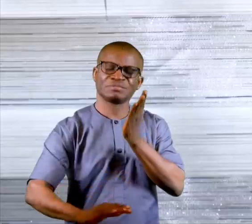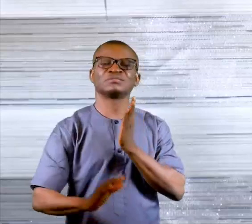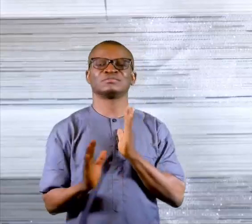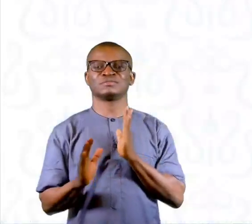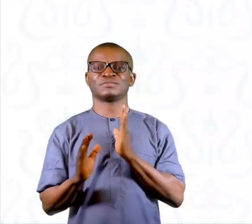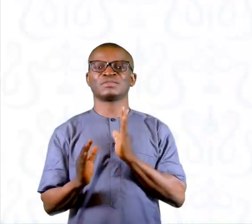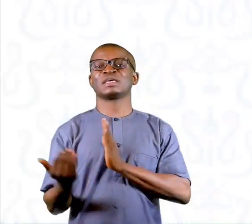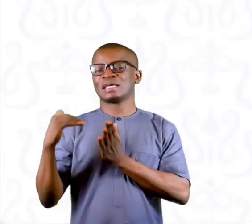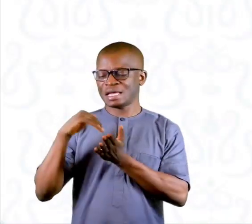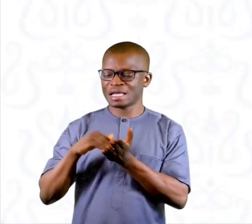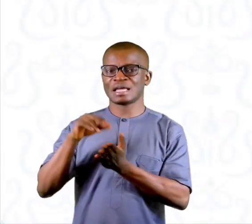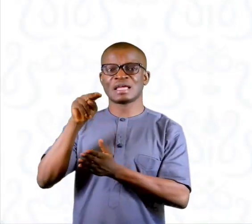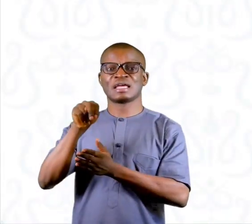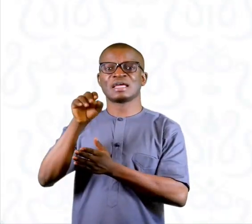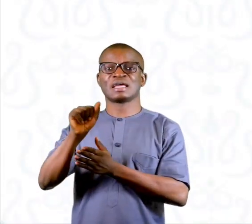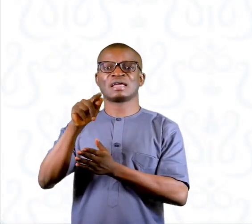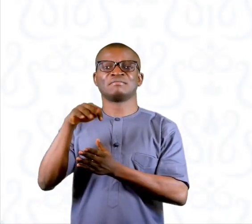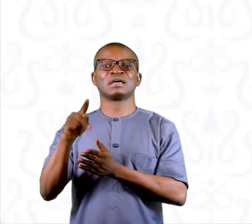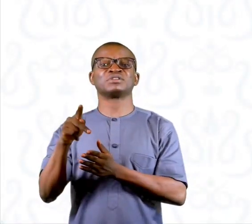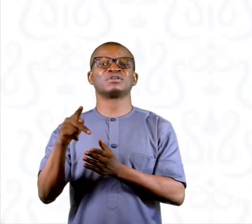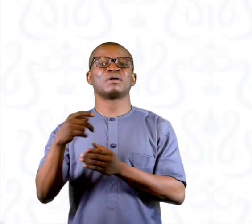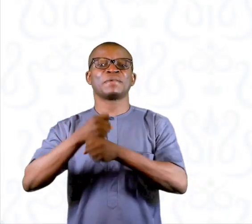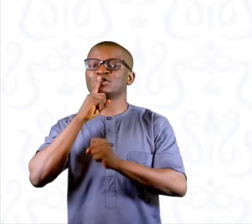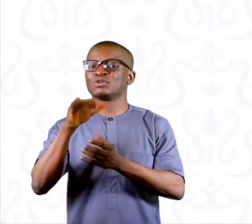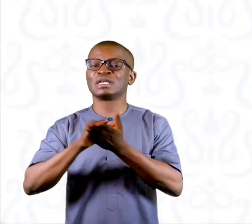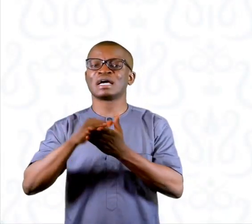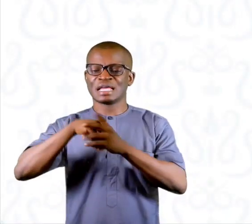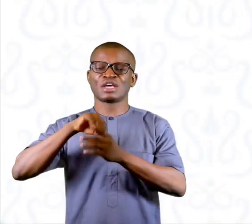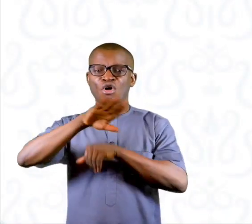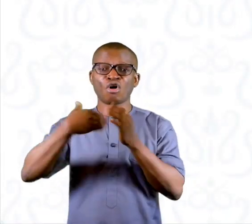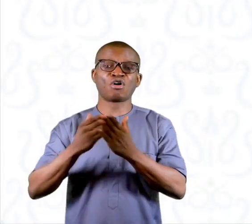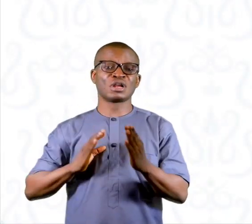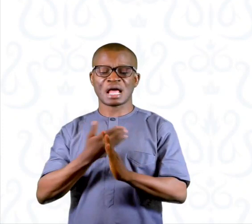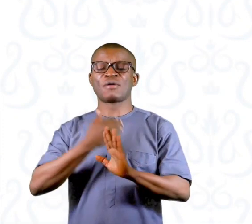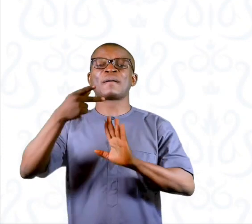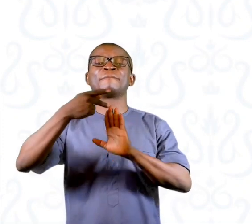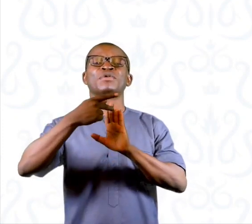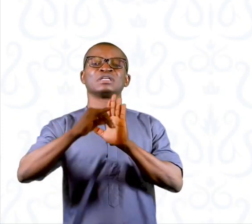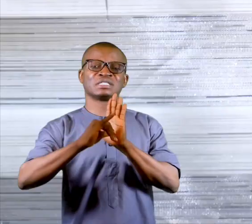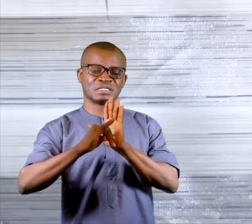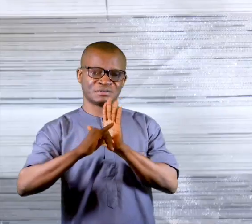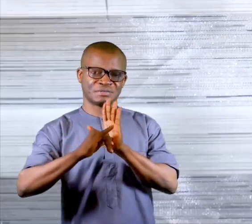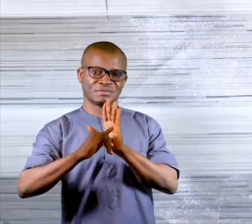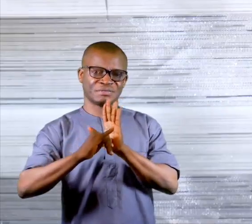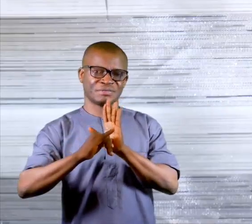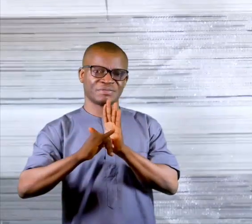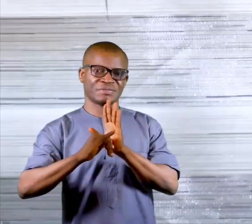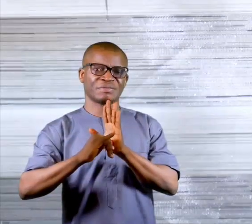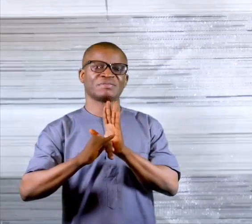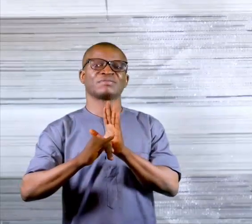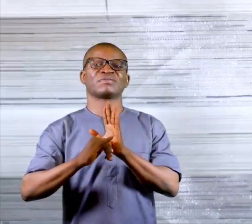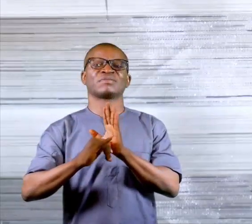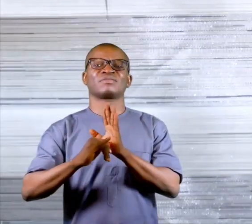eradicated. NAPTIP also ensure that all the policies that has to do with